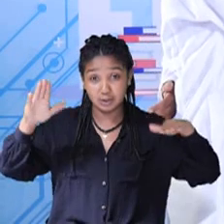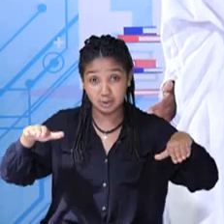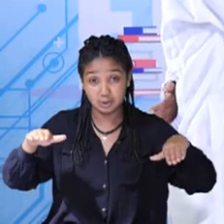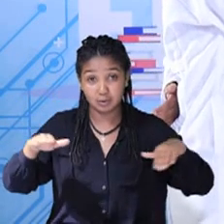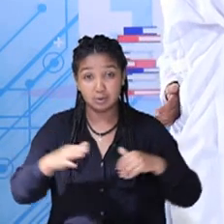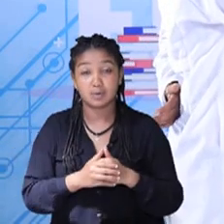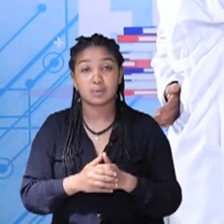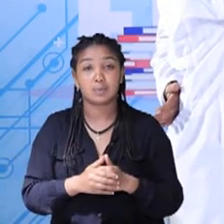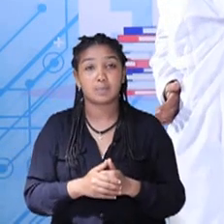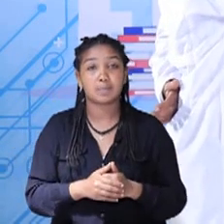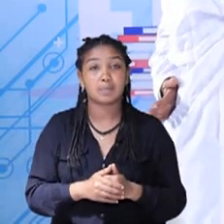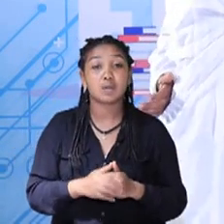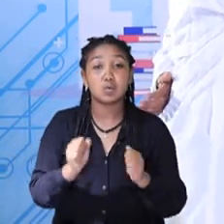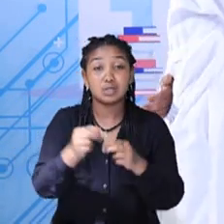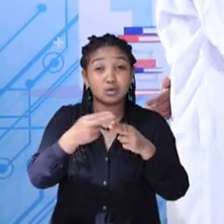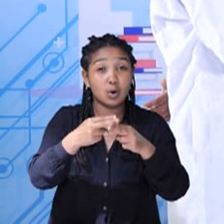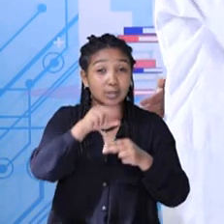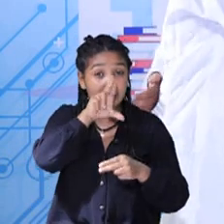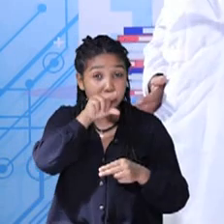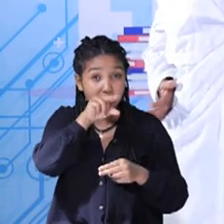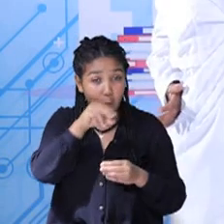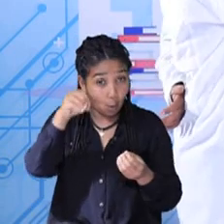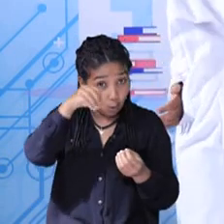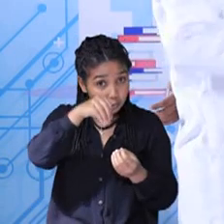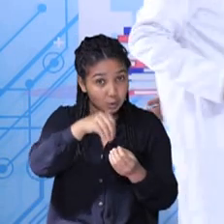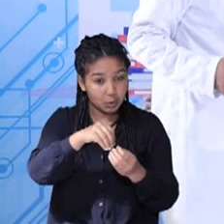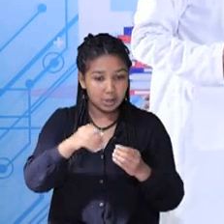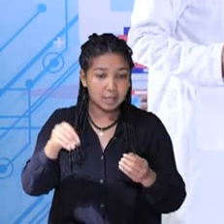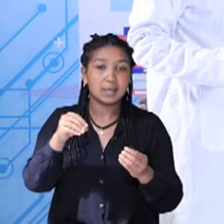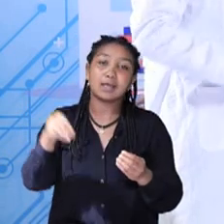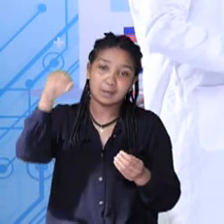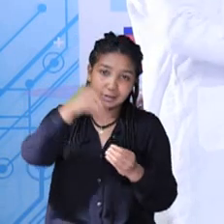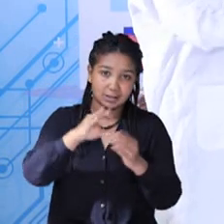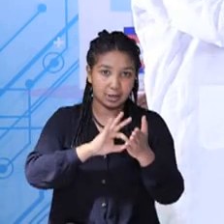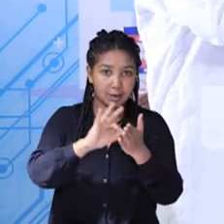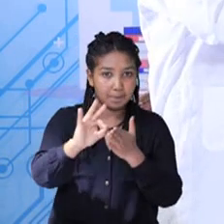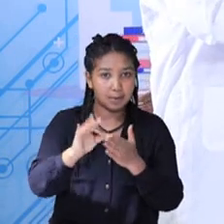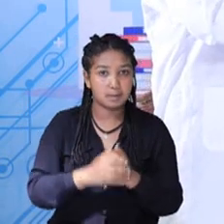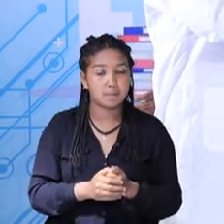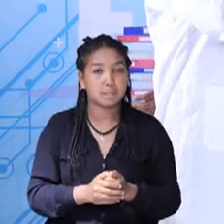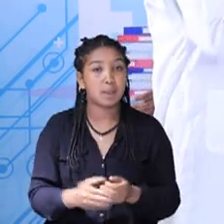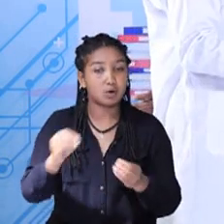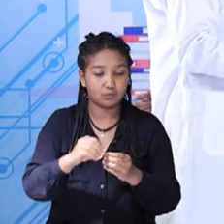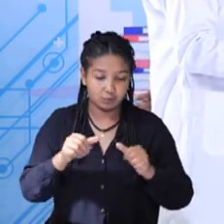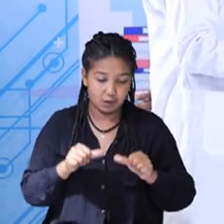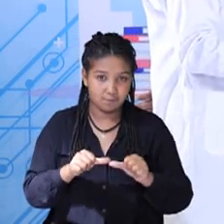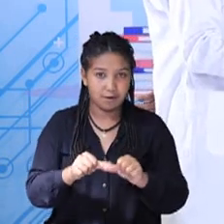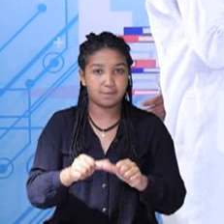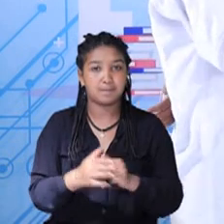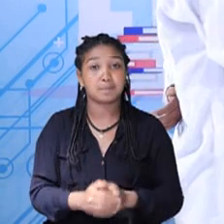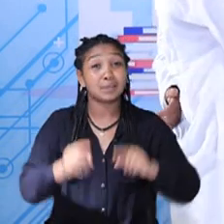on Galapagos Island with shorter beaks also increased in number, also